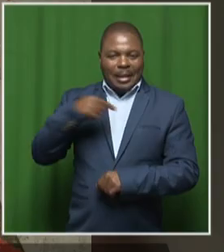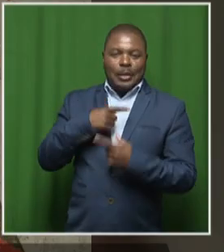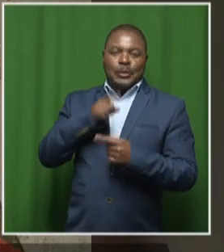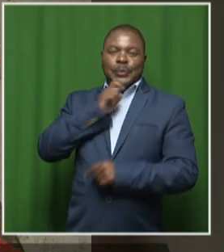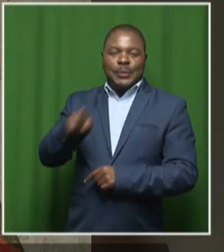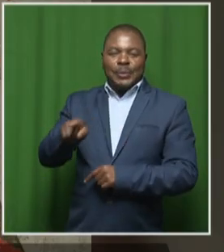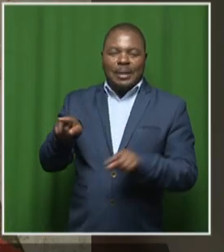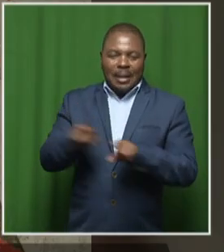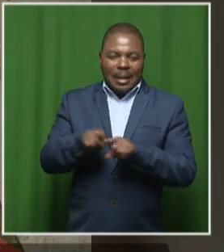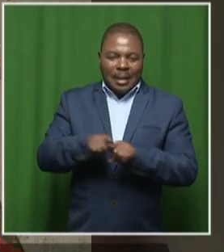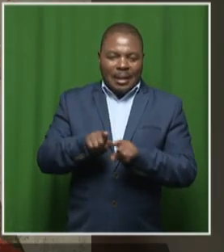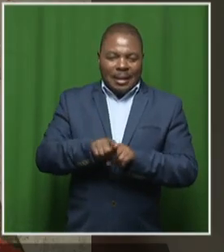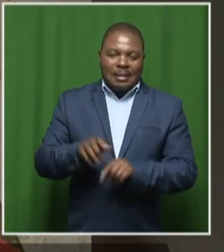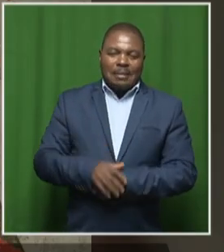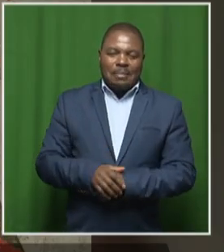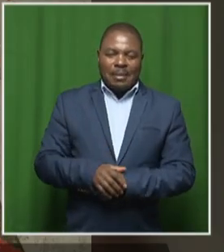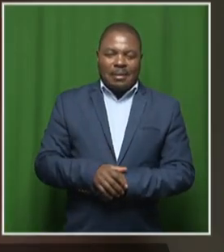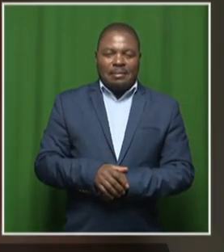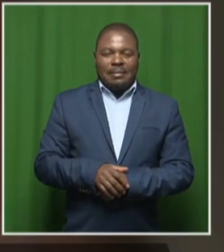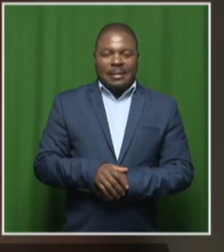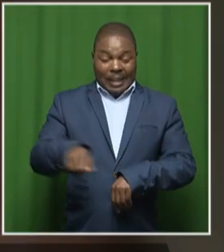moment when there's like,